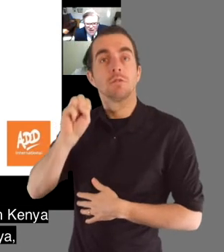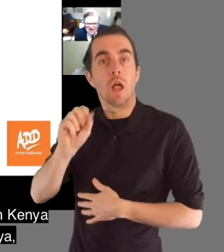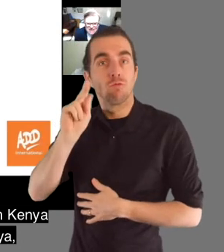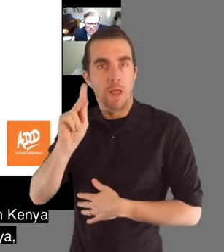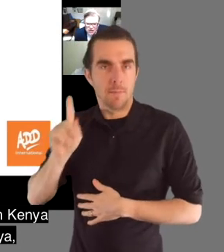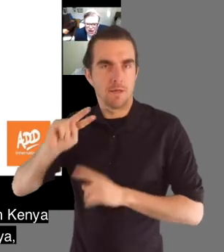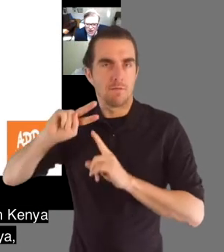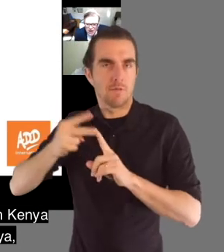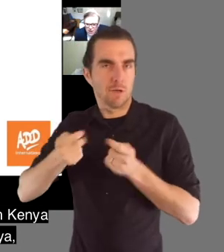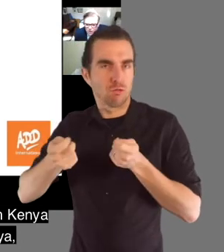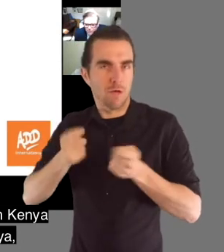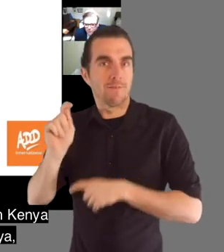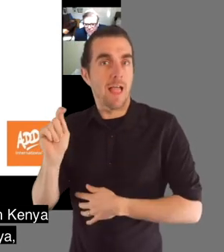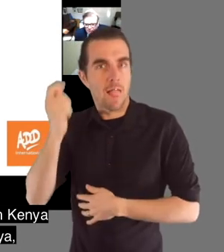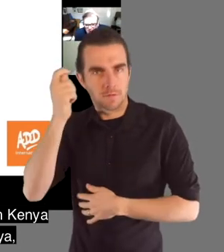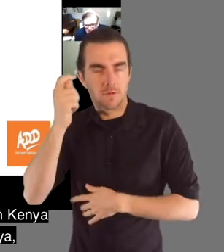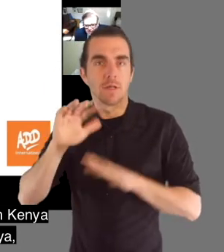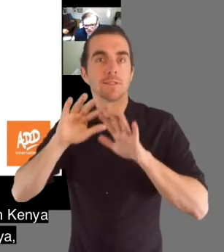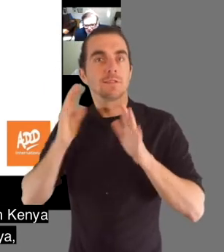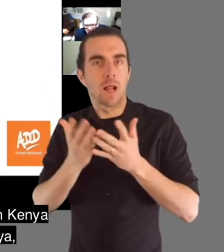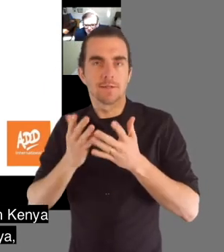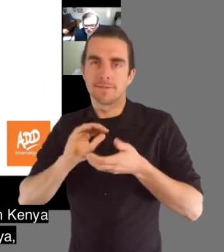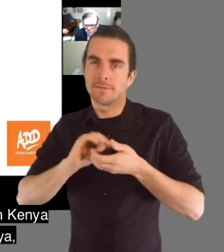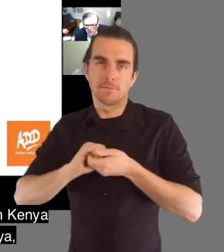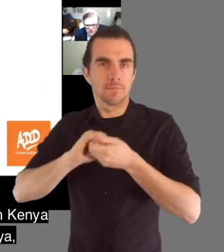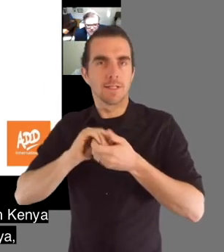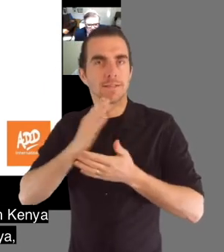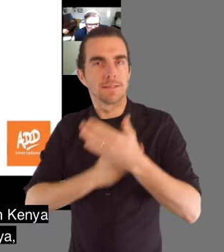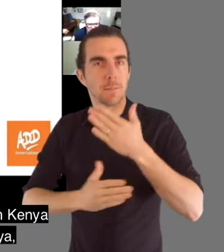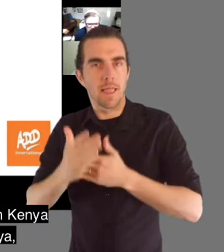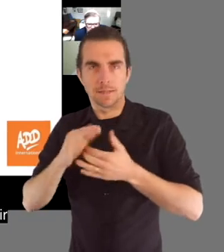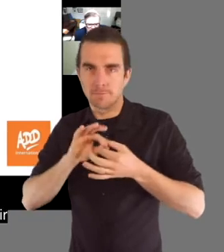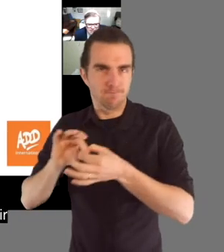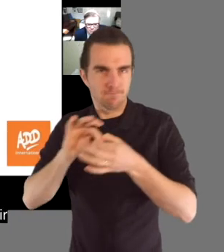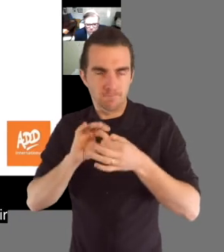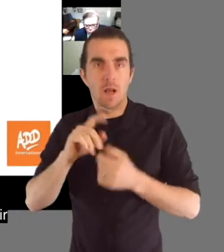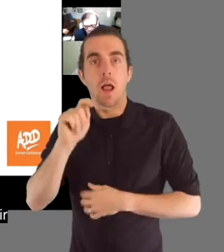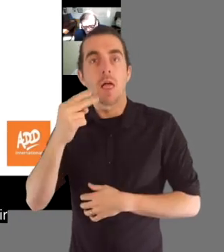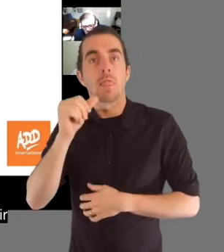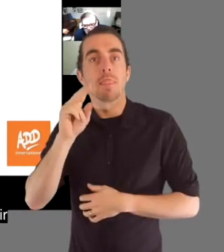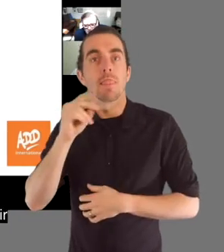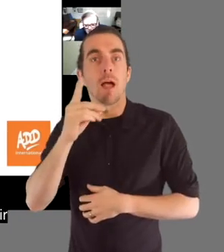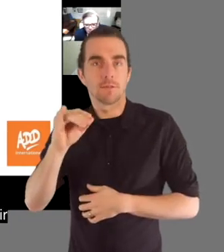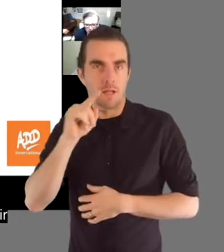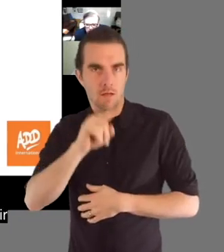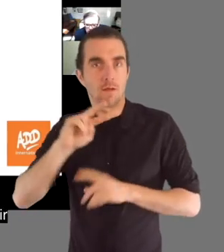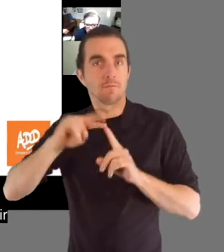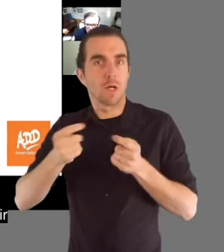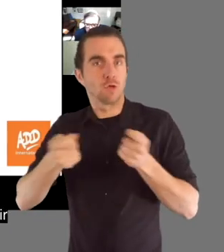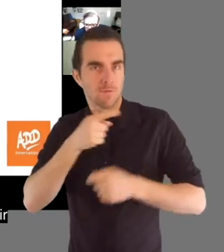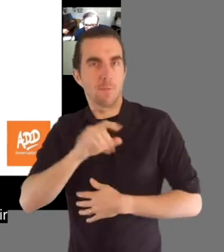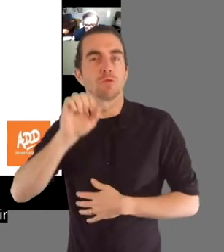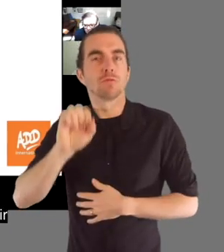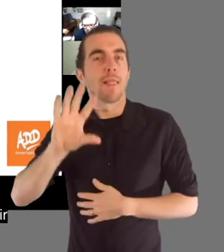Kamau, Acting Chair from Kenya, United Disabled Persons Kenya, and Thandi Mafulu, Vice